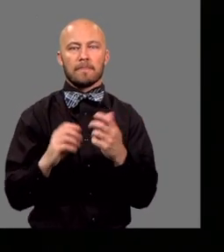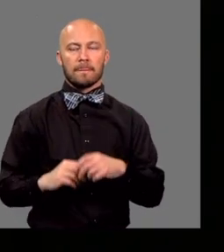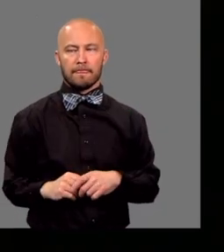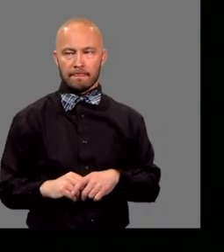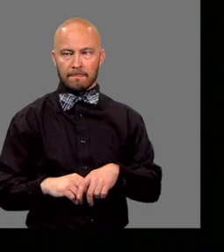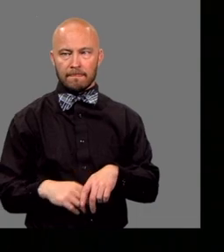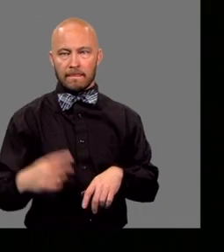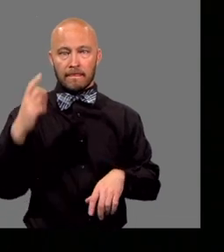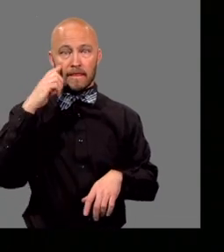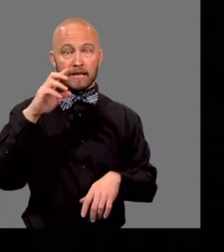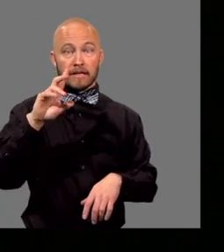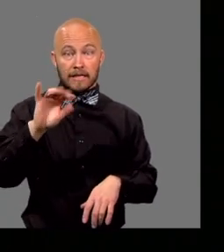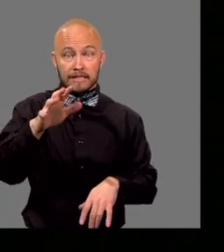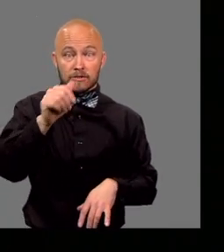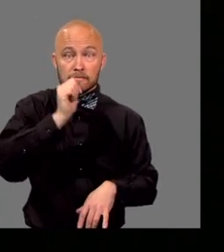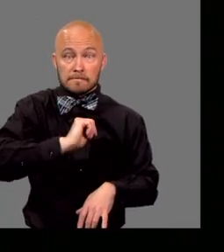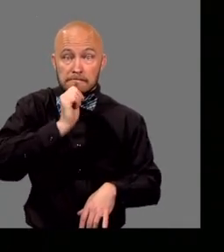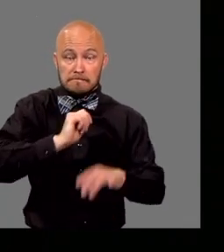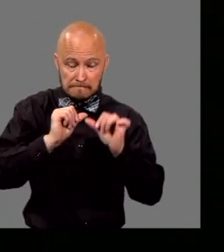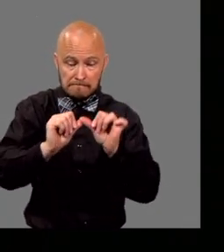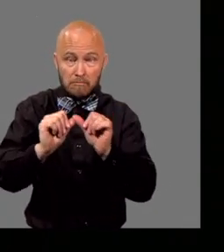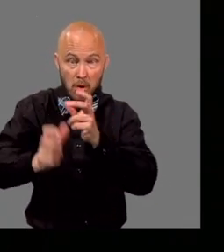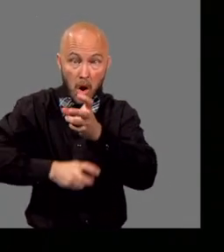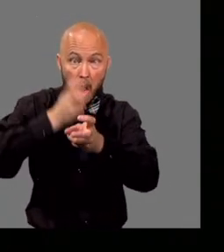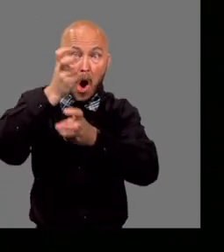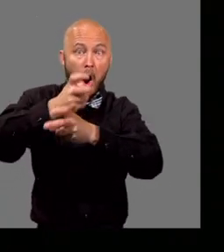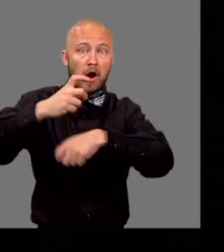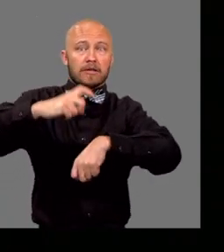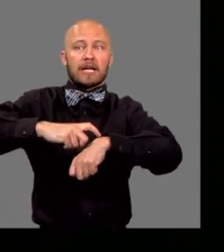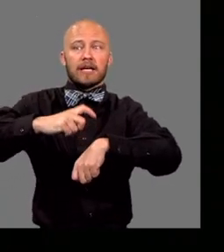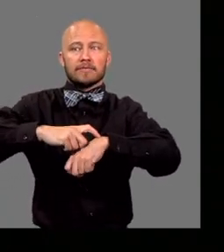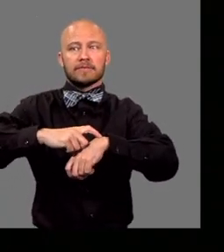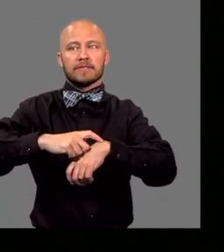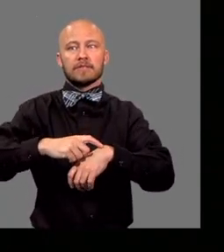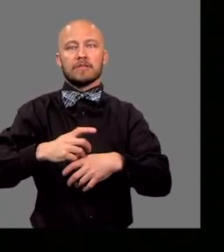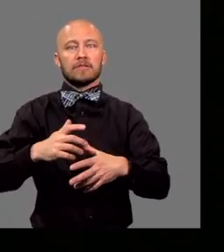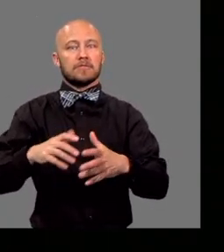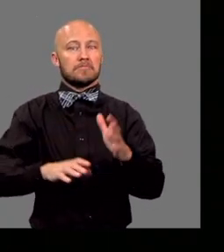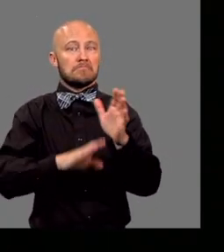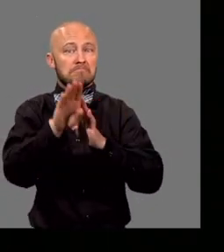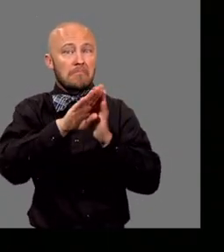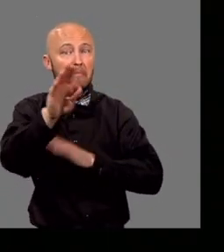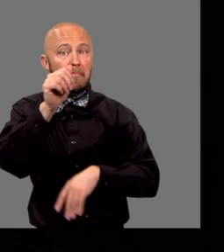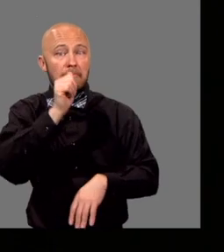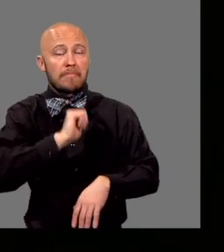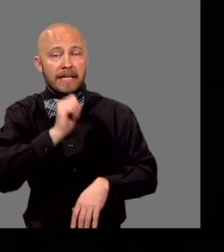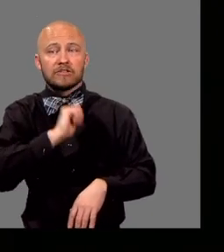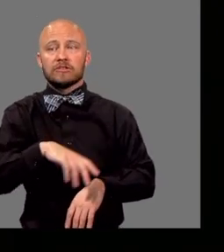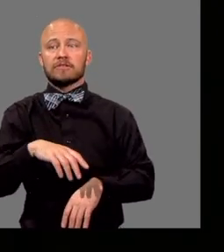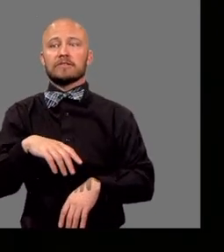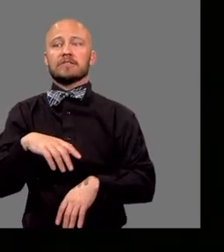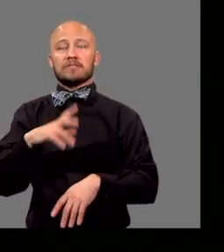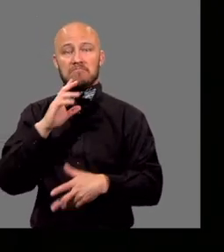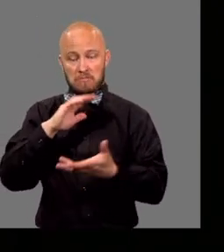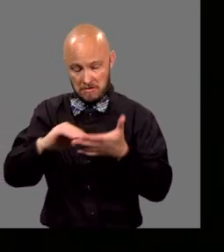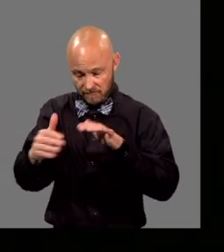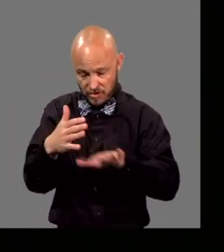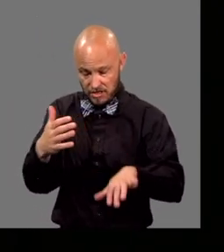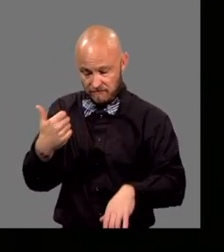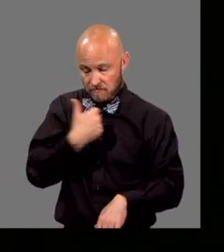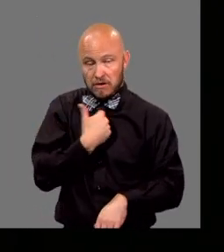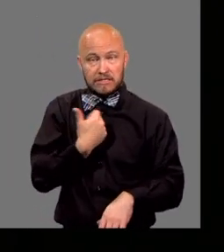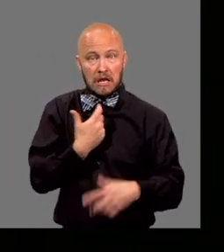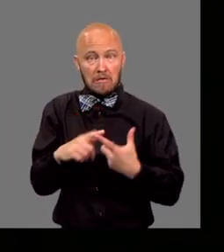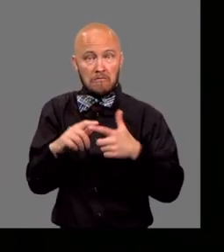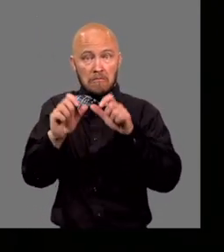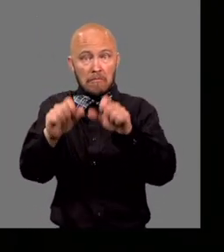Think about it. Did you persevere through difficult times? Grow in patience and forgiveness, sometimes especially of